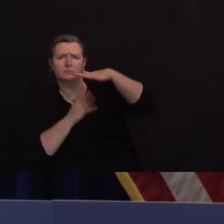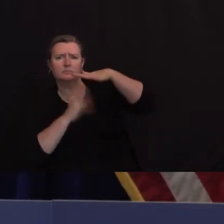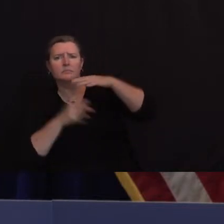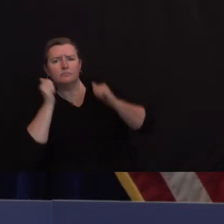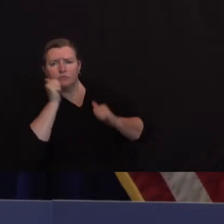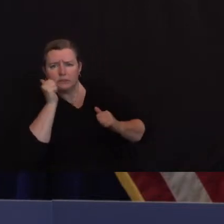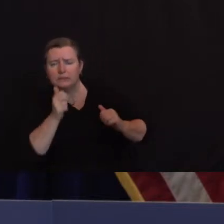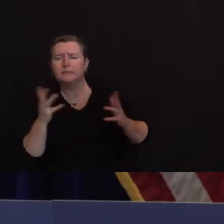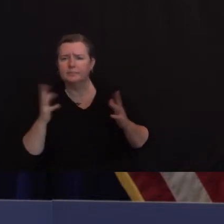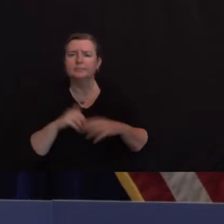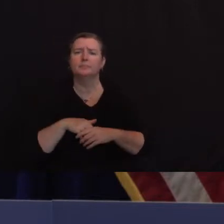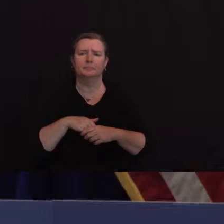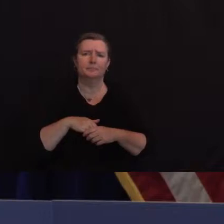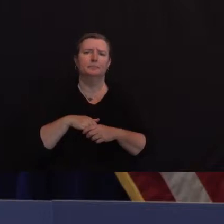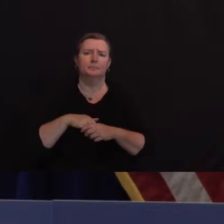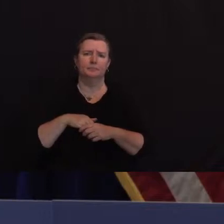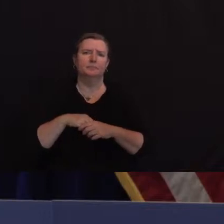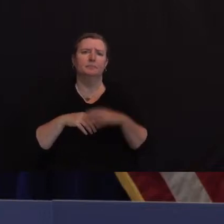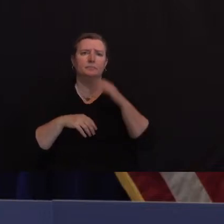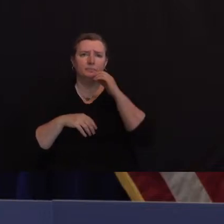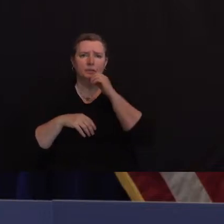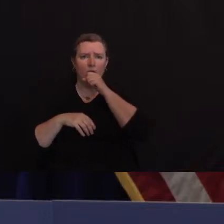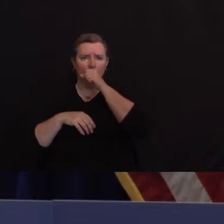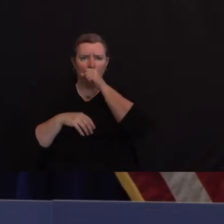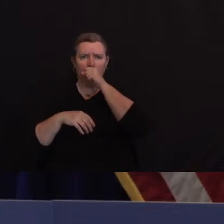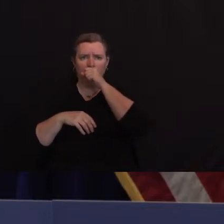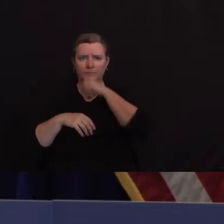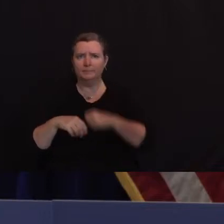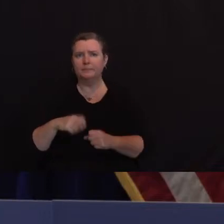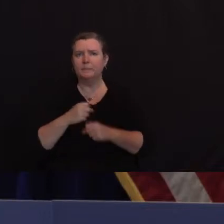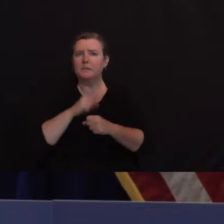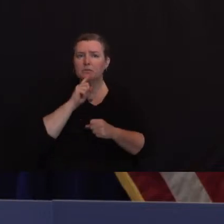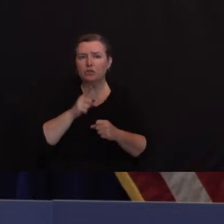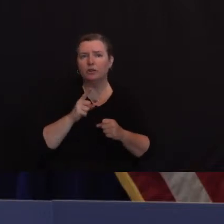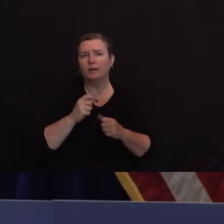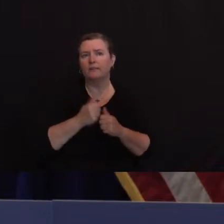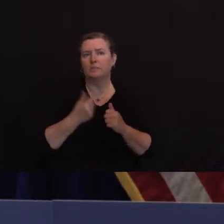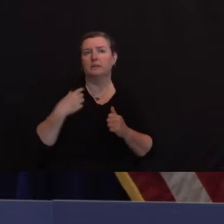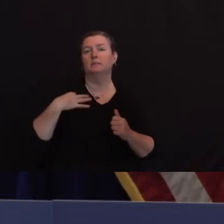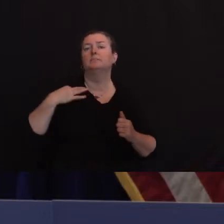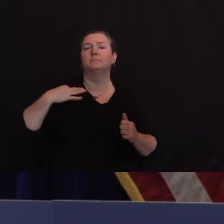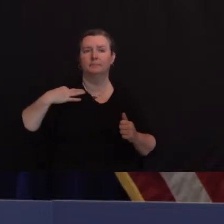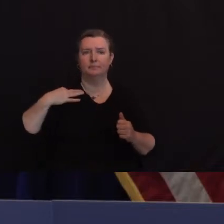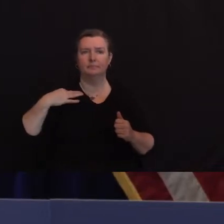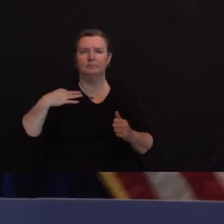vaccinated with a booster gets vaccinated right now within a 4-month period.